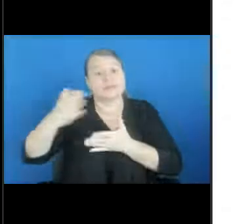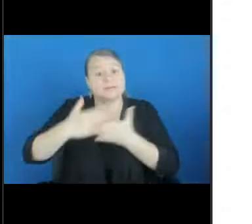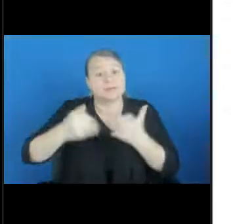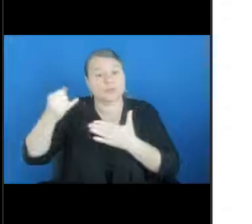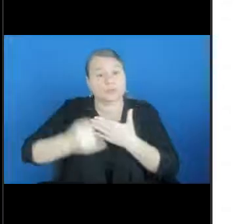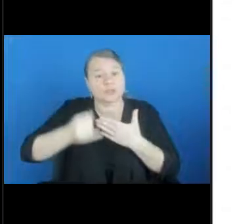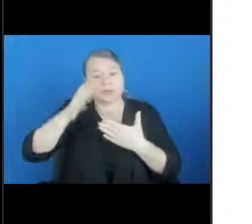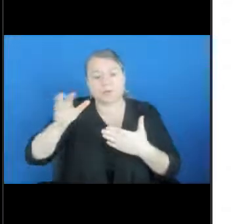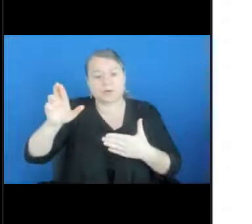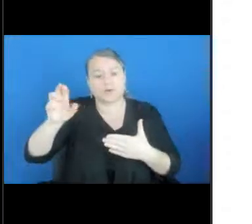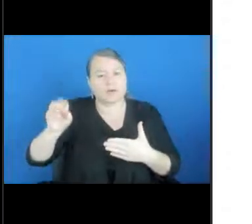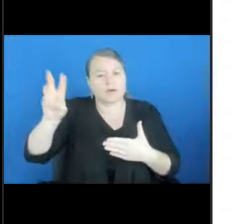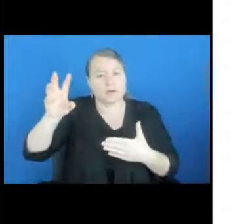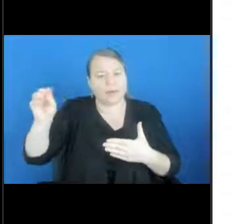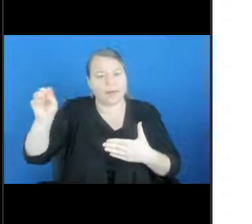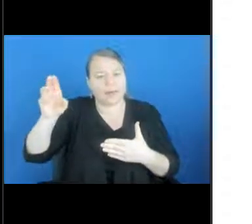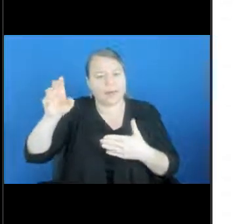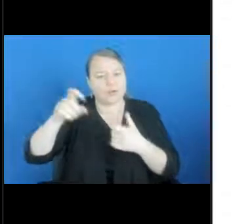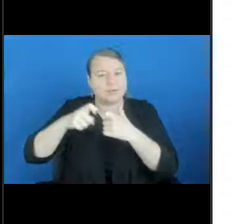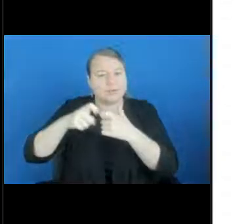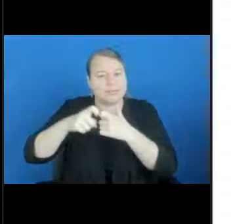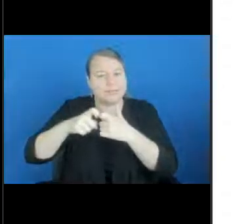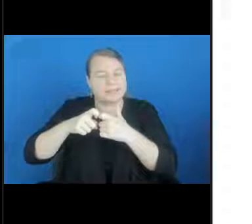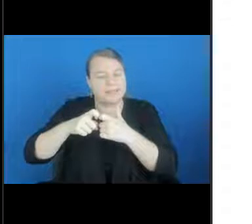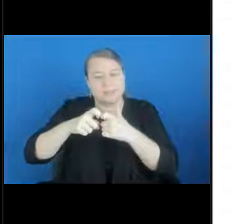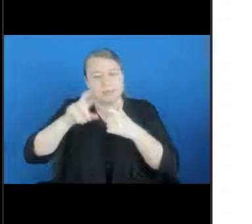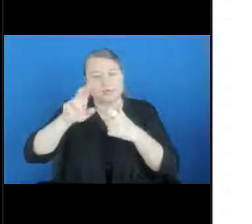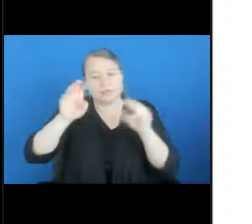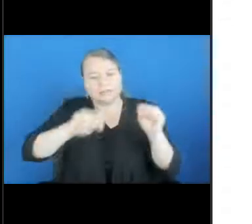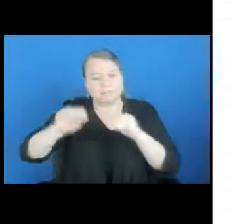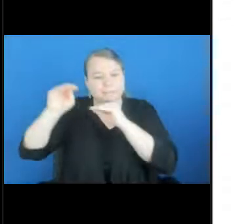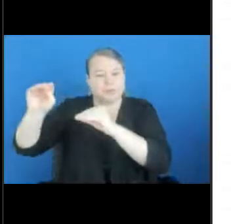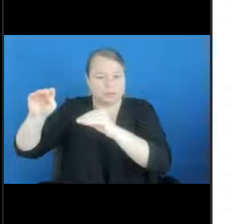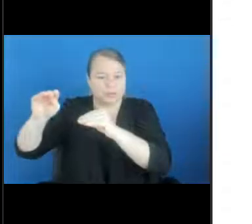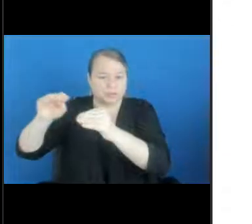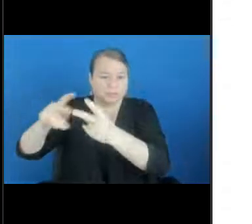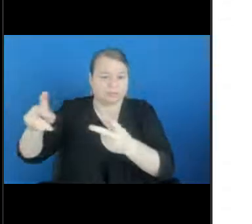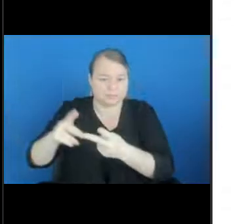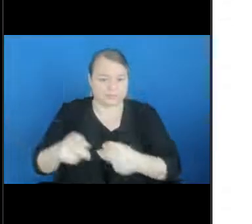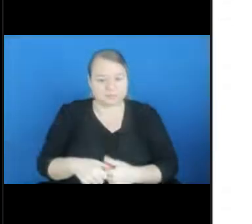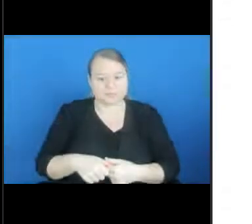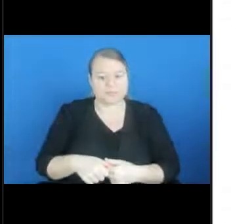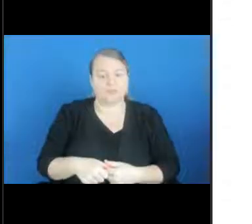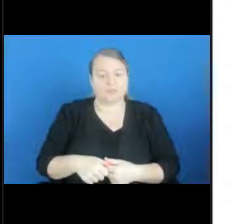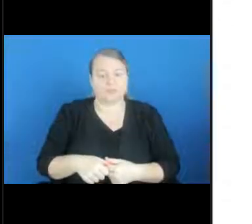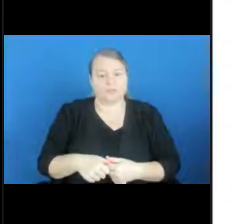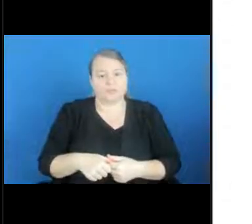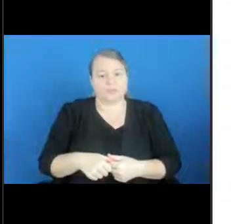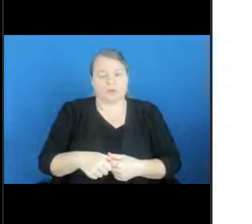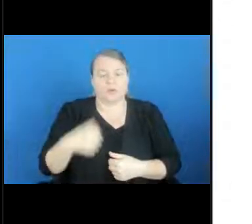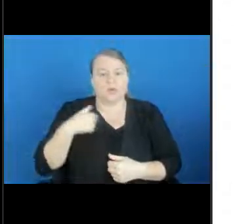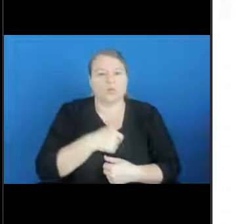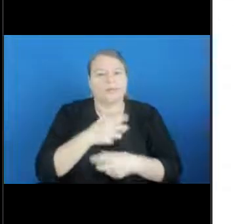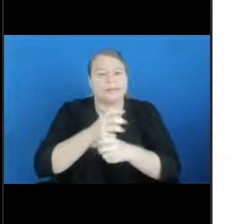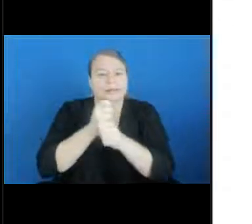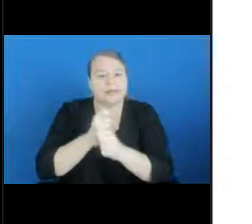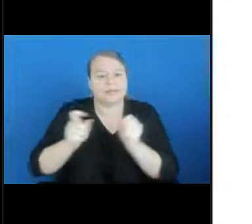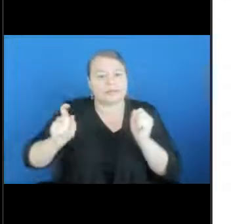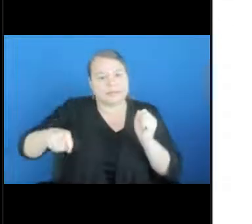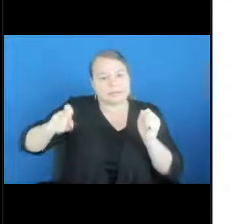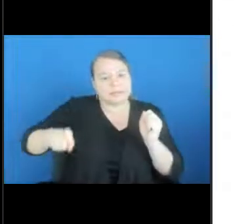the right-of-way and the utility relocation stage. This is when we acquire the necessary rights-of-way from the affected